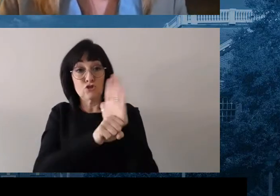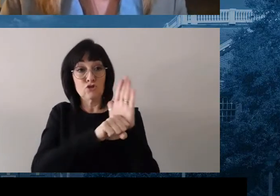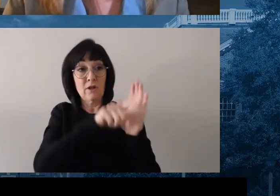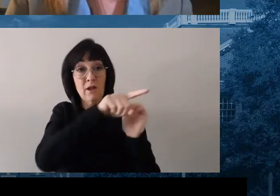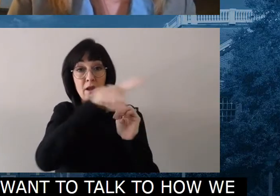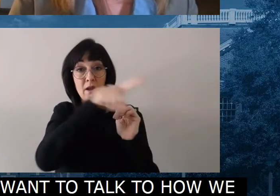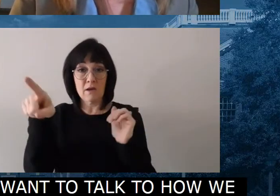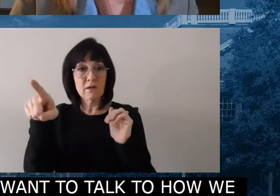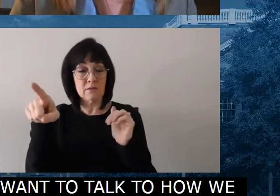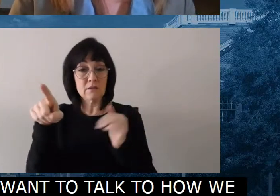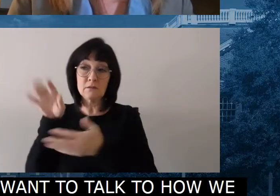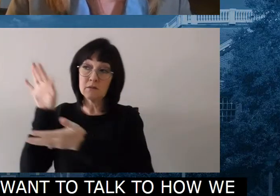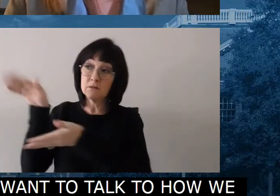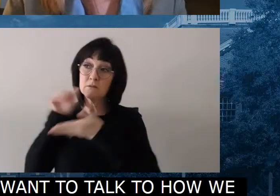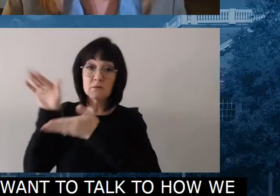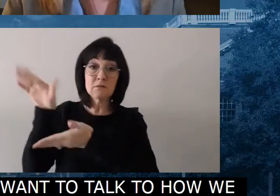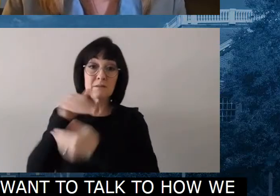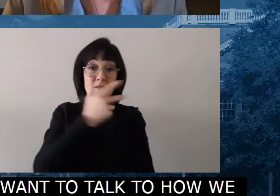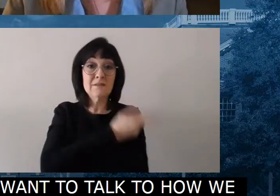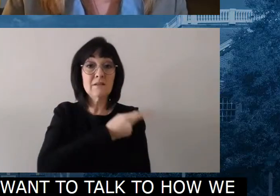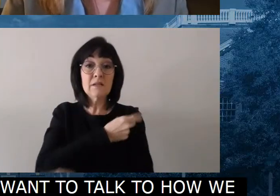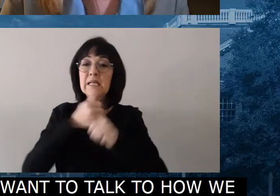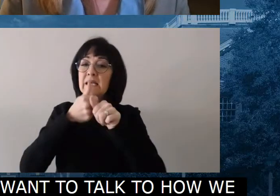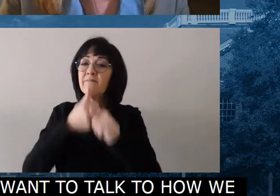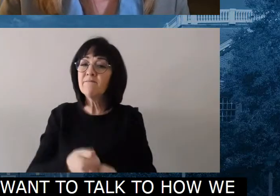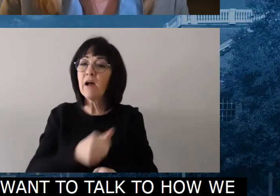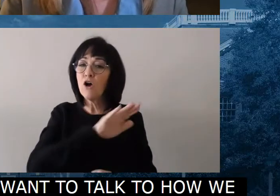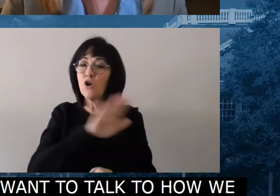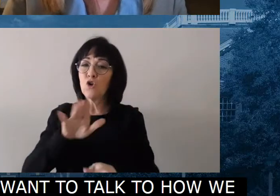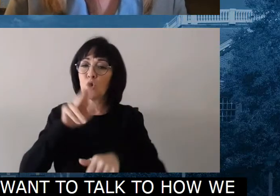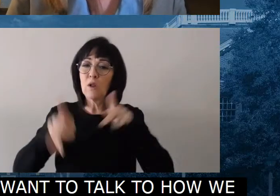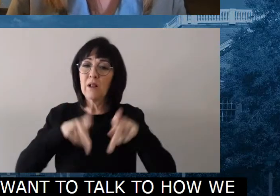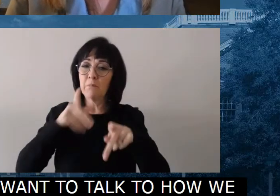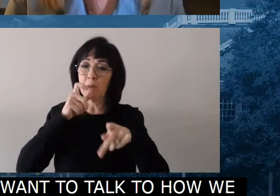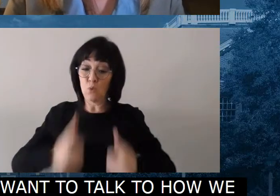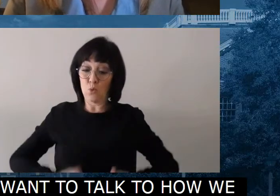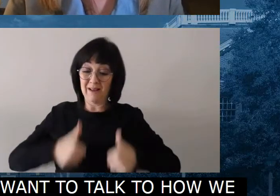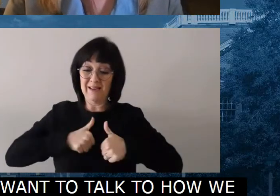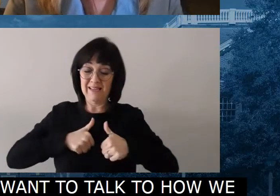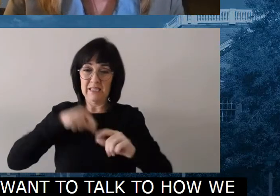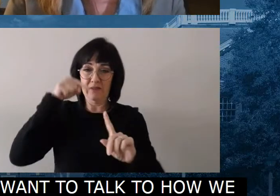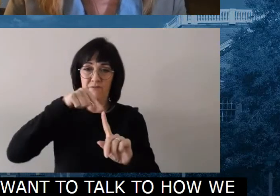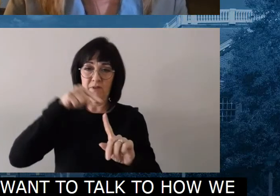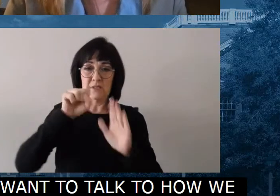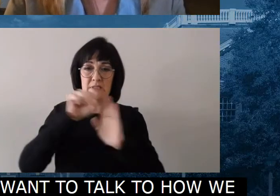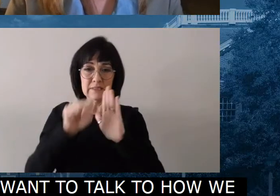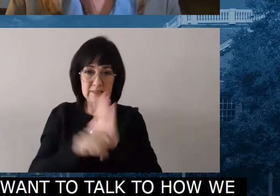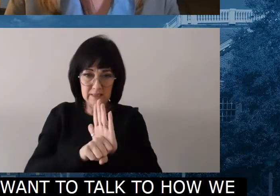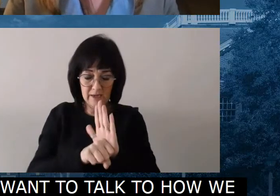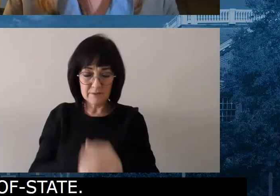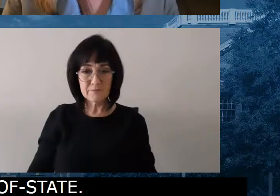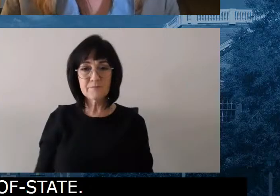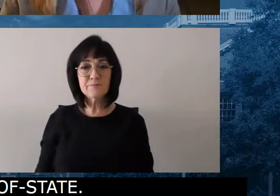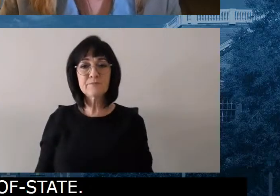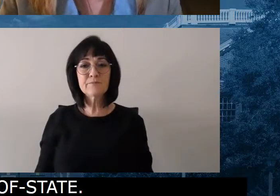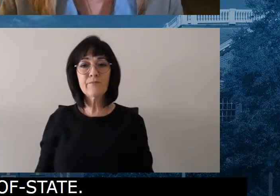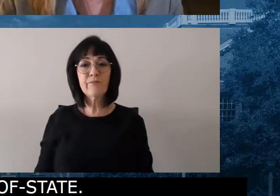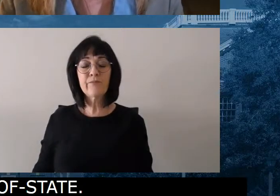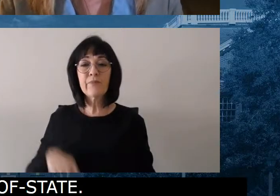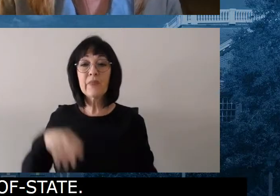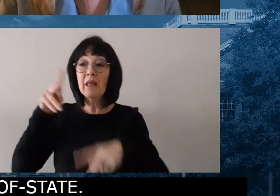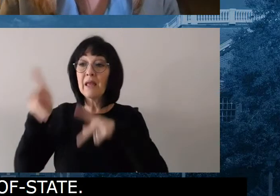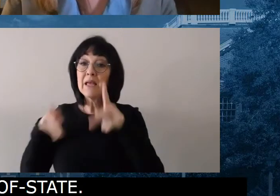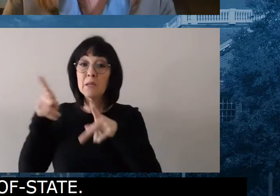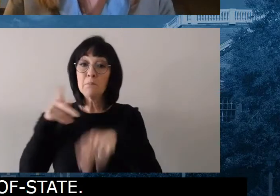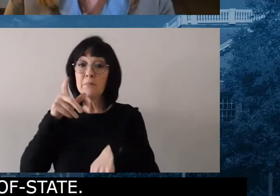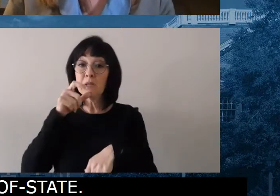population, and our approach to vaccination here is for those who have a medical home here or pharmacy home